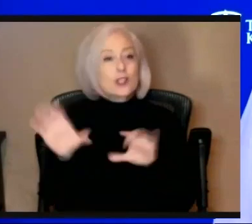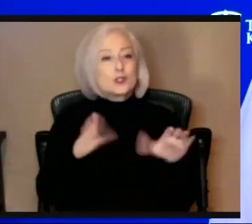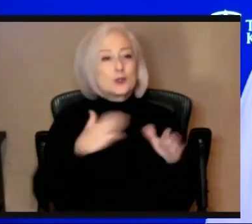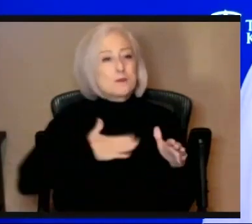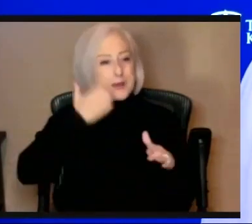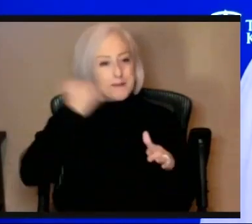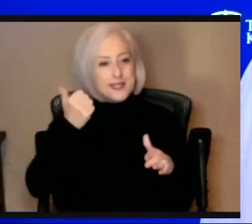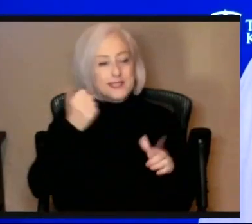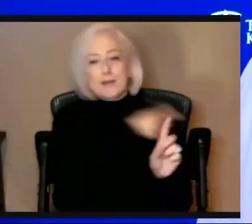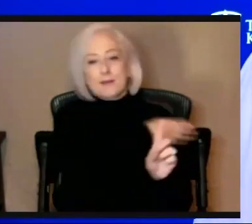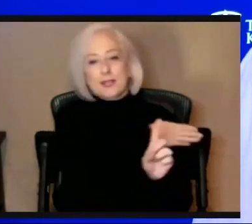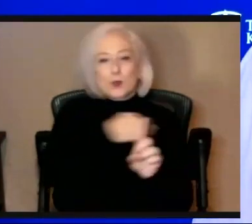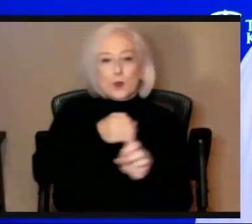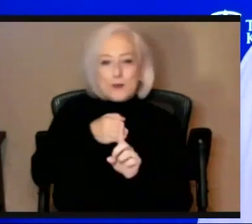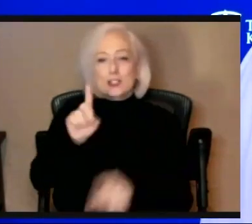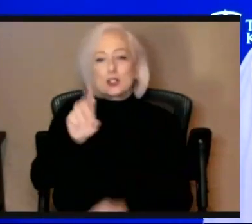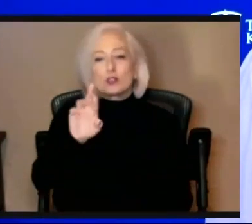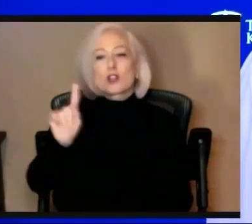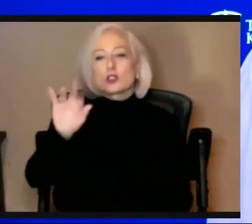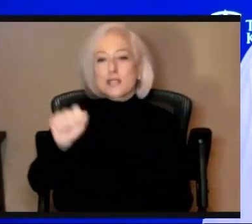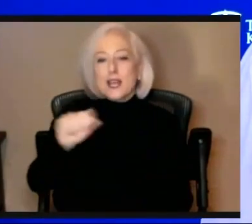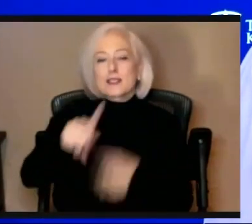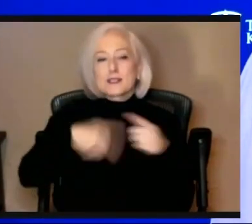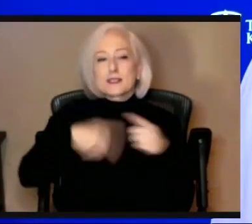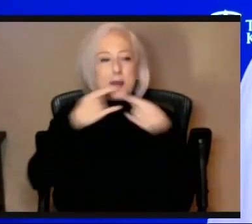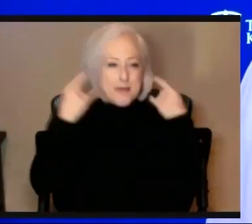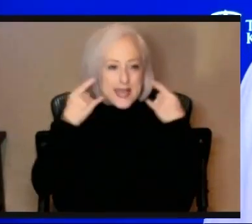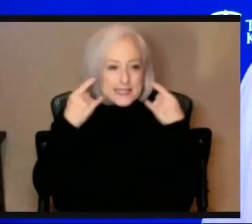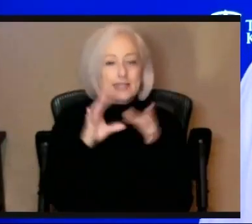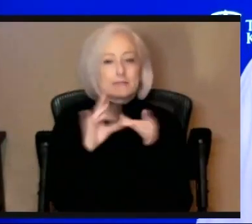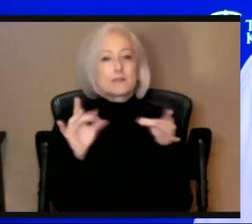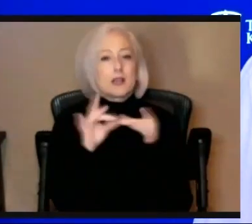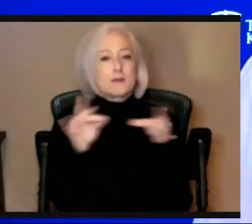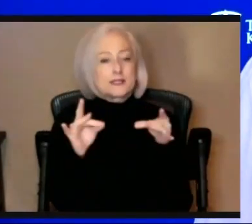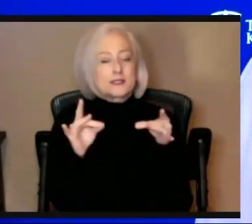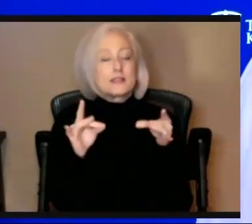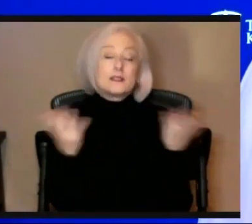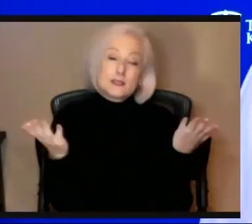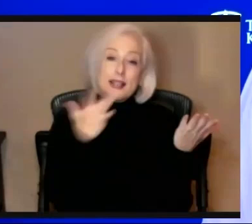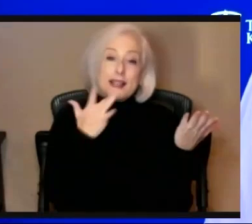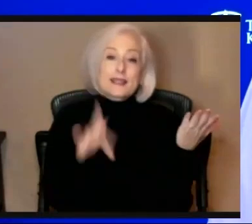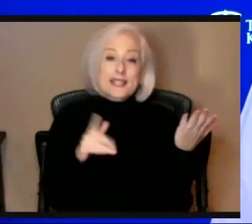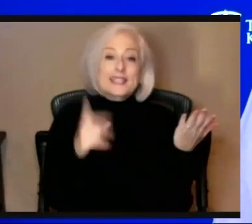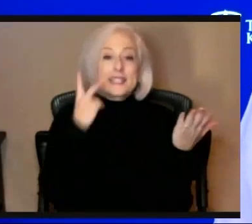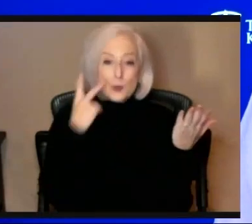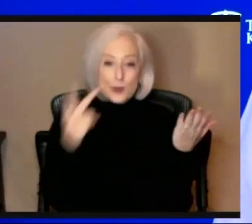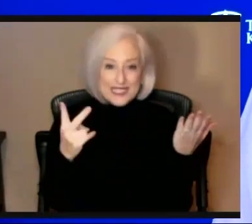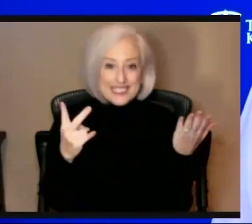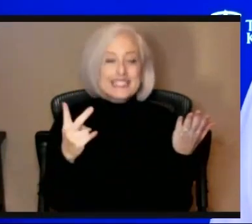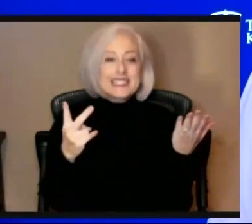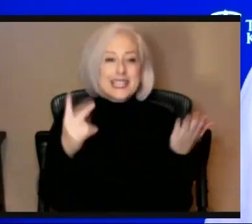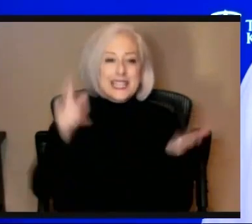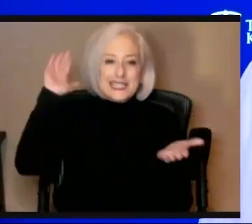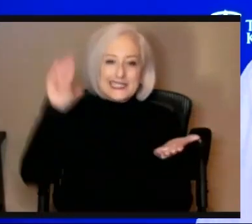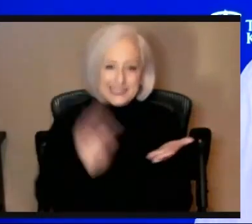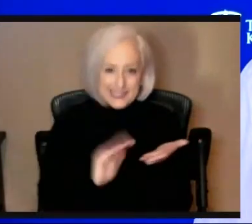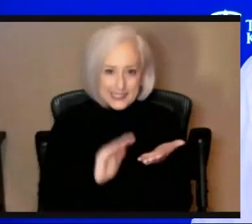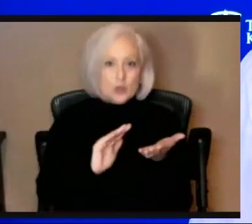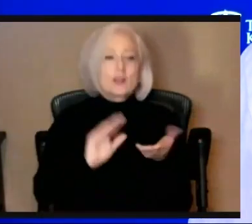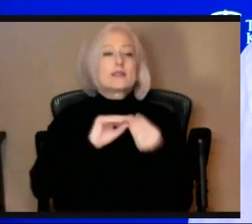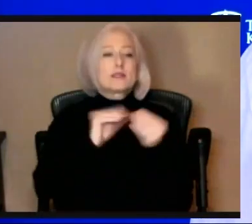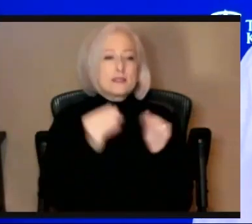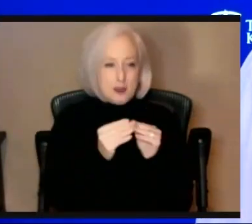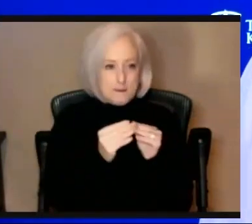Steitz's words about masking and things of that nature, you know, luckily we are seeing significant decrease in cases, decrease in